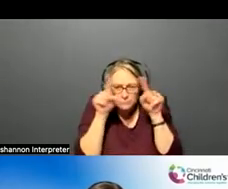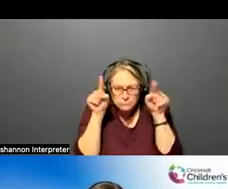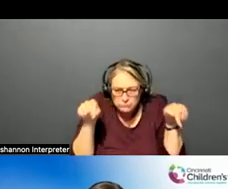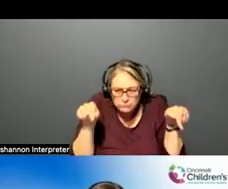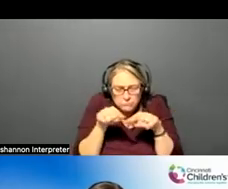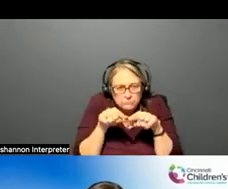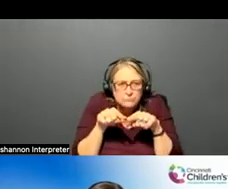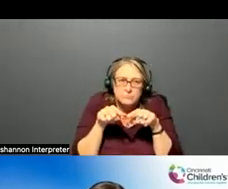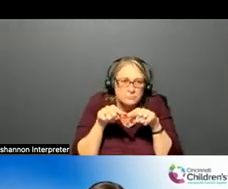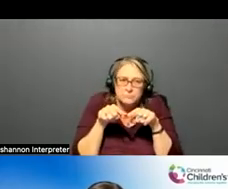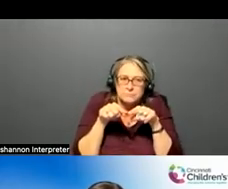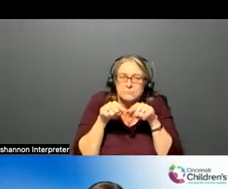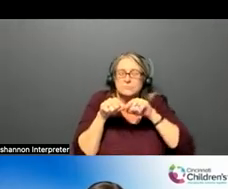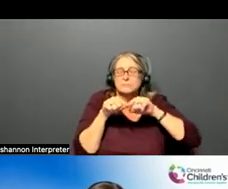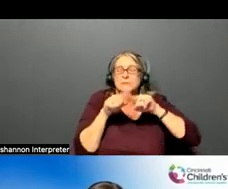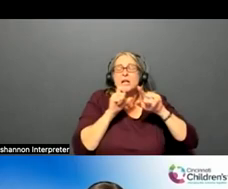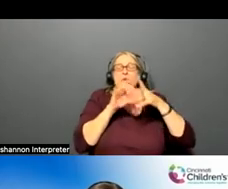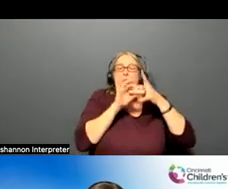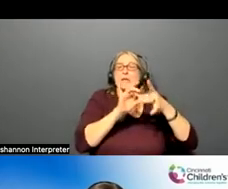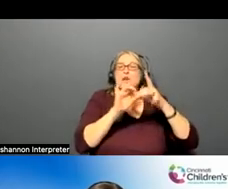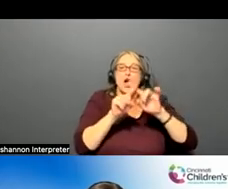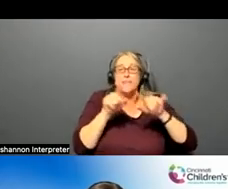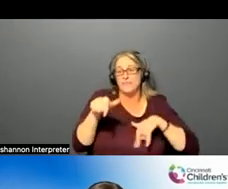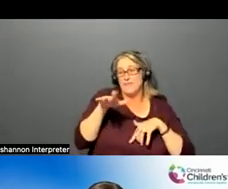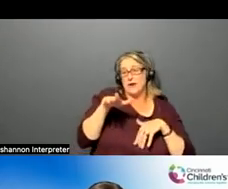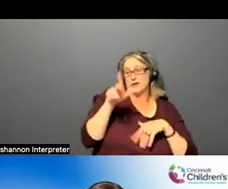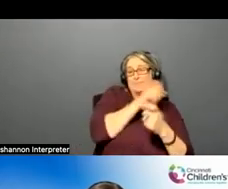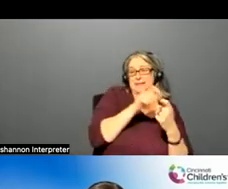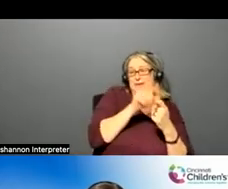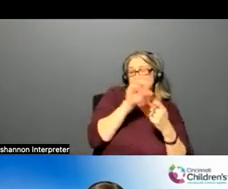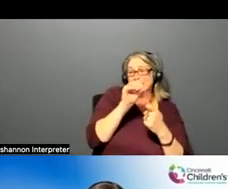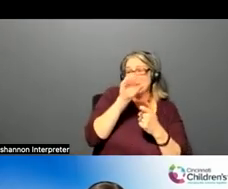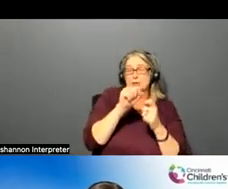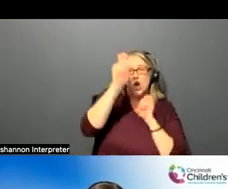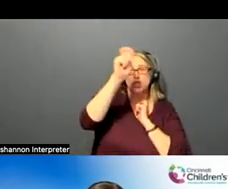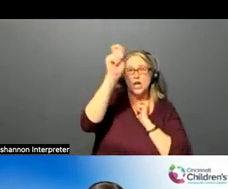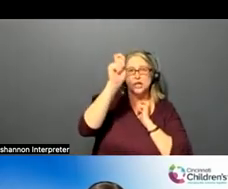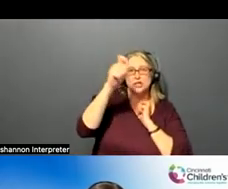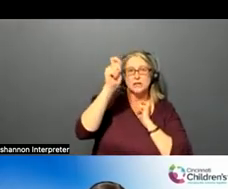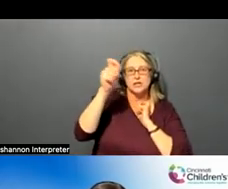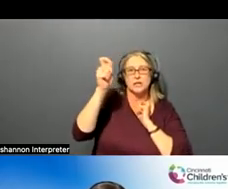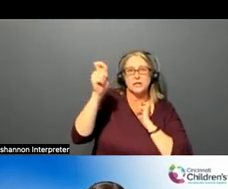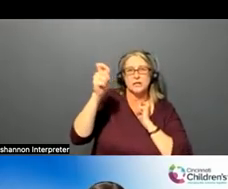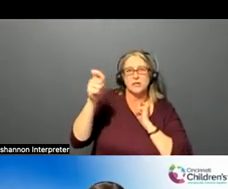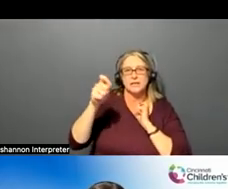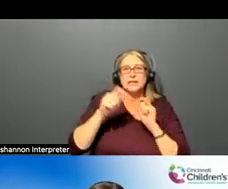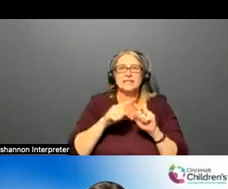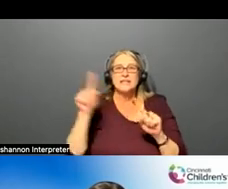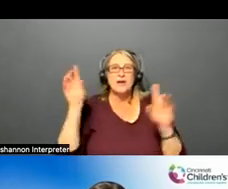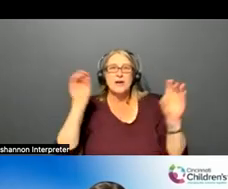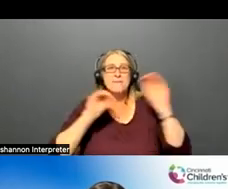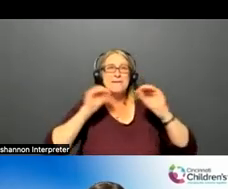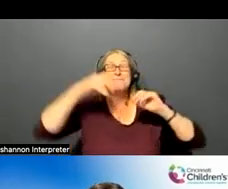experiences based on those sort of demographics that are checked off. Sorry, I motion sensory